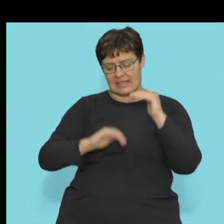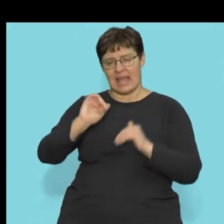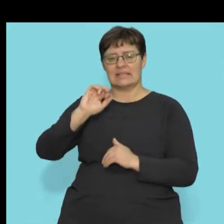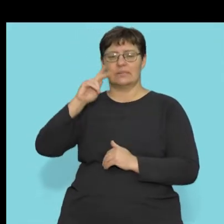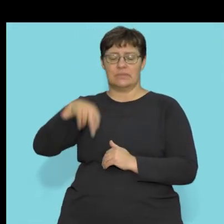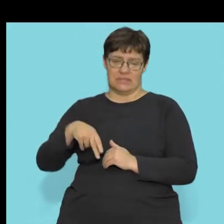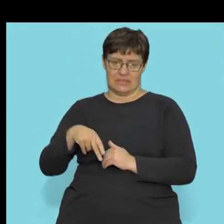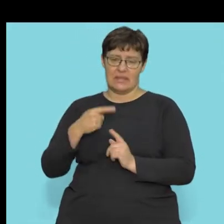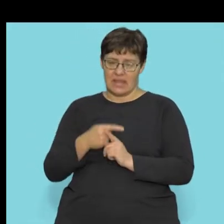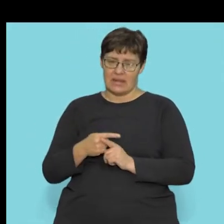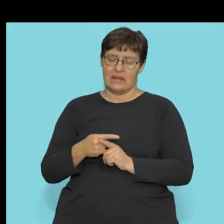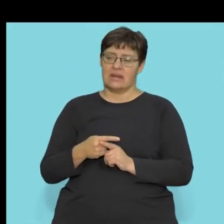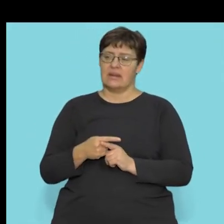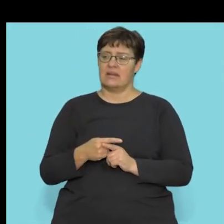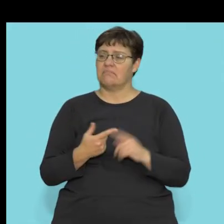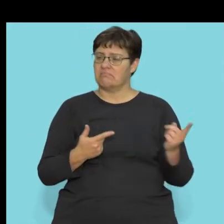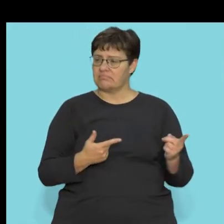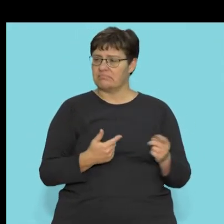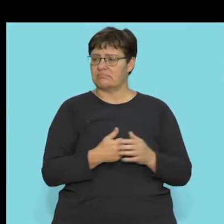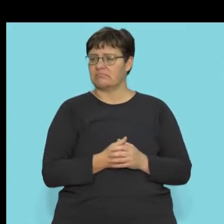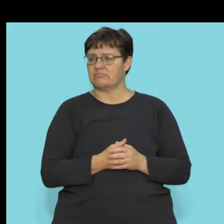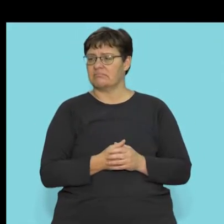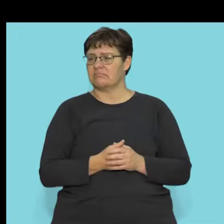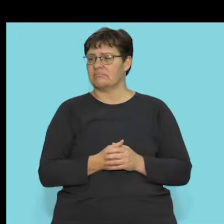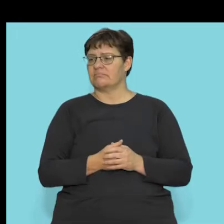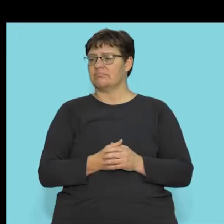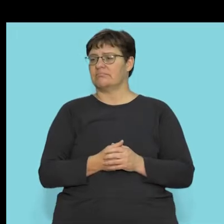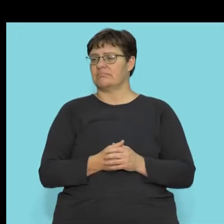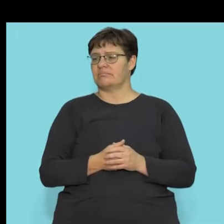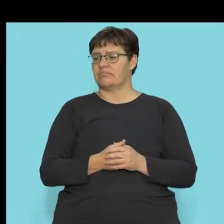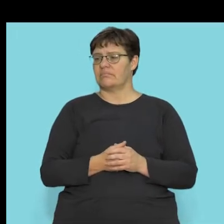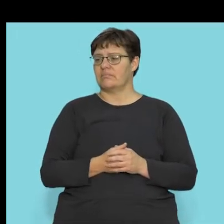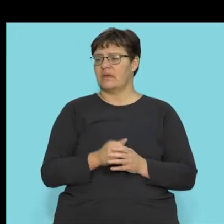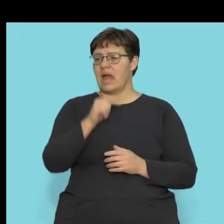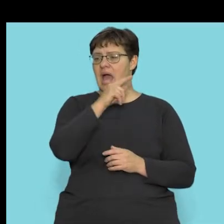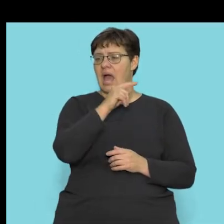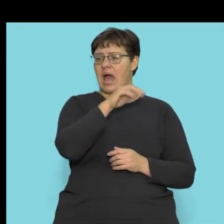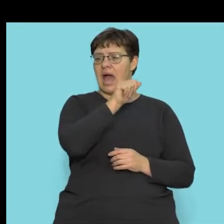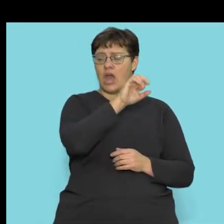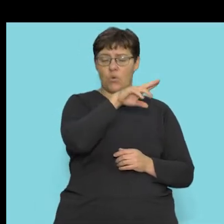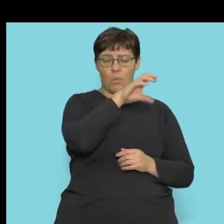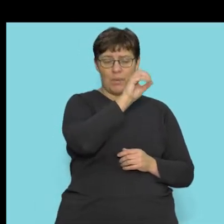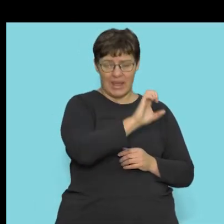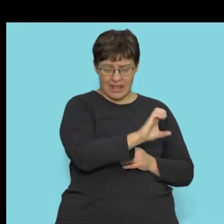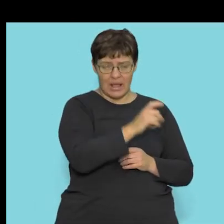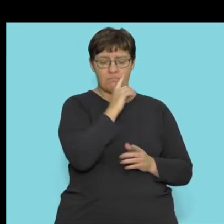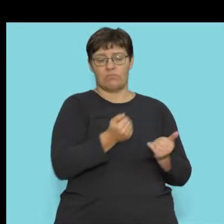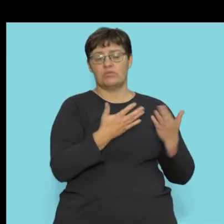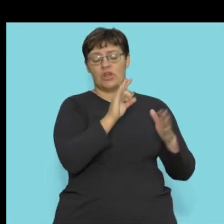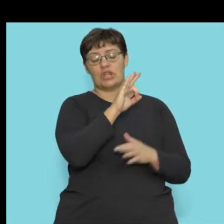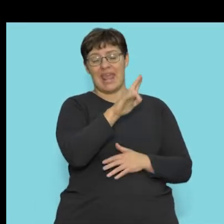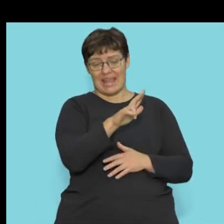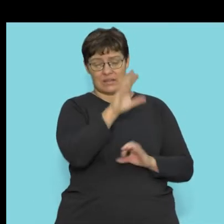ATP than anaerobic respiration. Aerobic respiration produces 38 molecules of ATP.